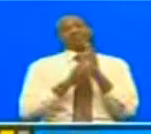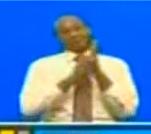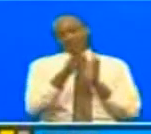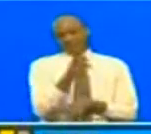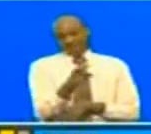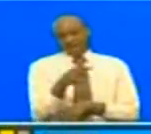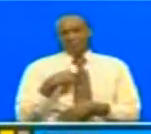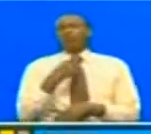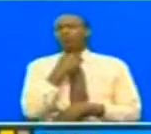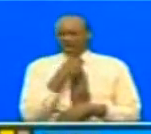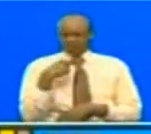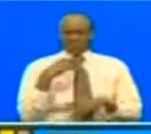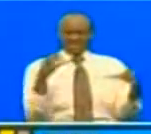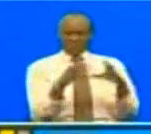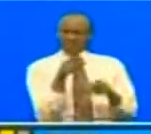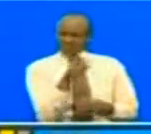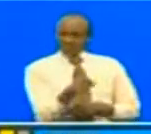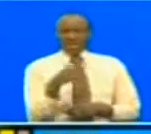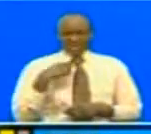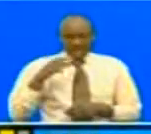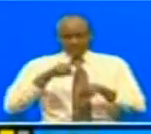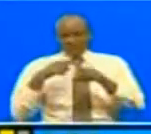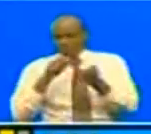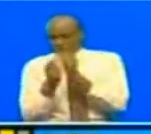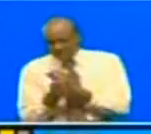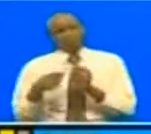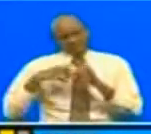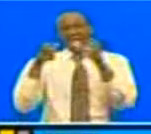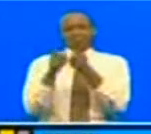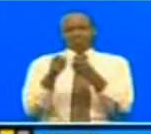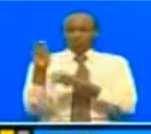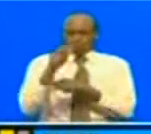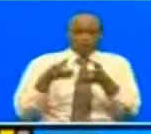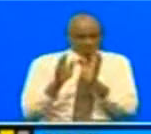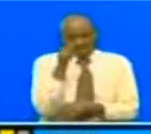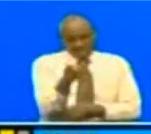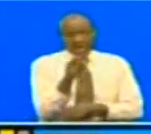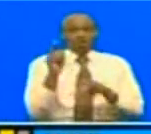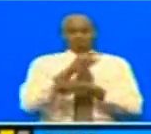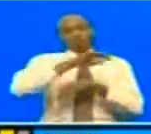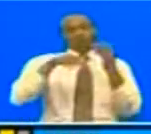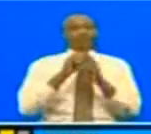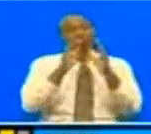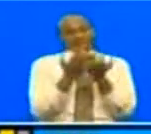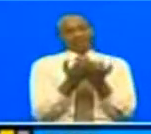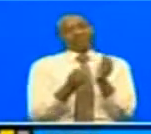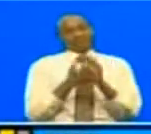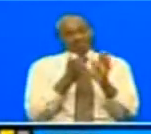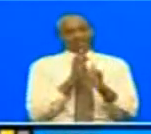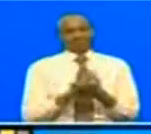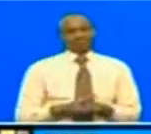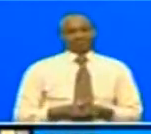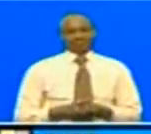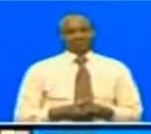I want us to be the company that picks those trends the quickest and moves them around the world the fastest.